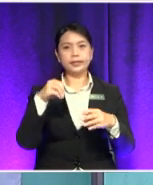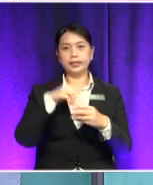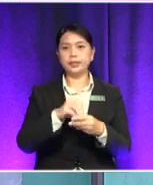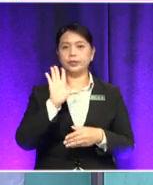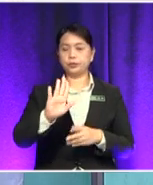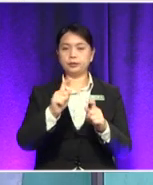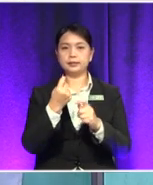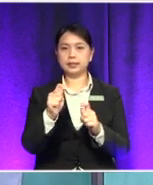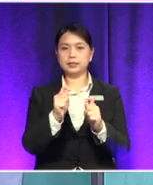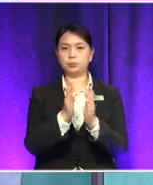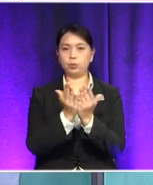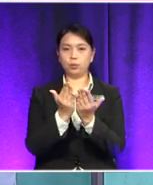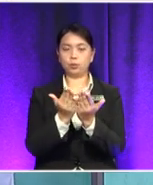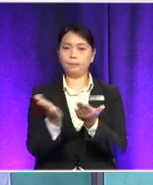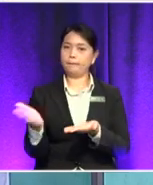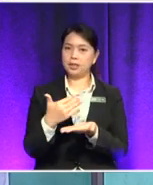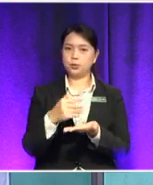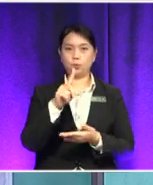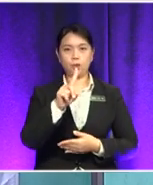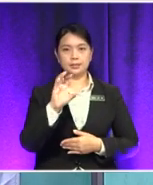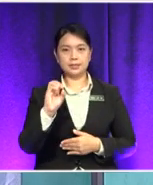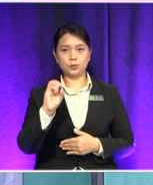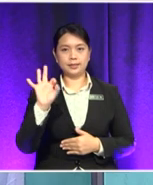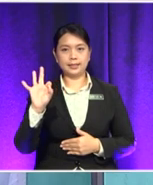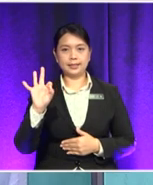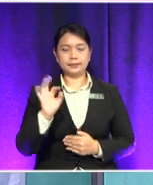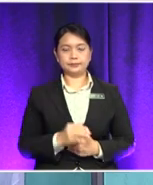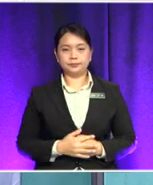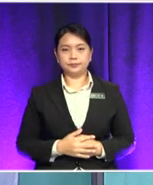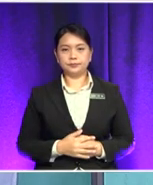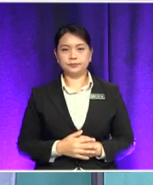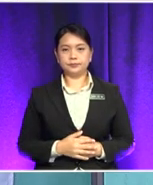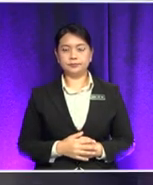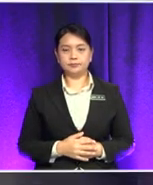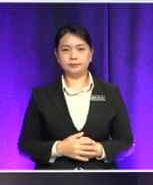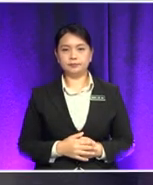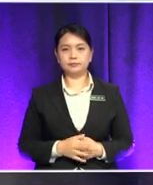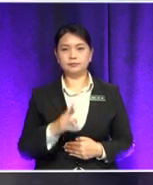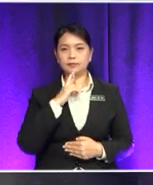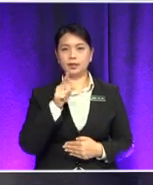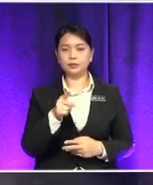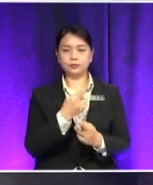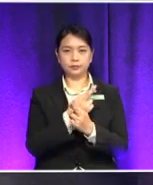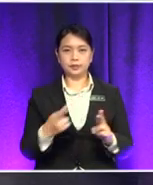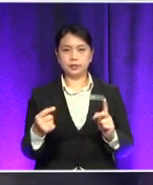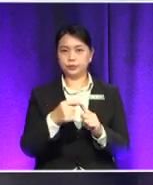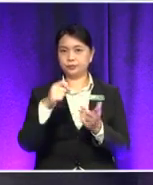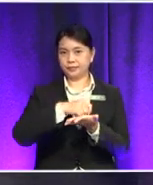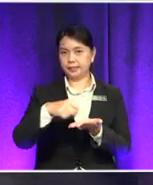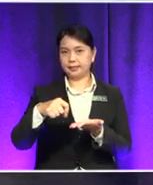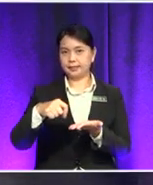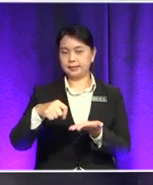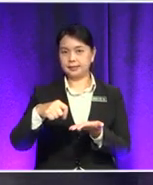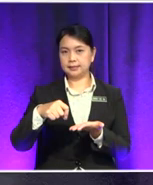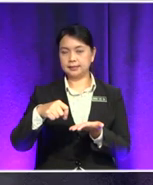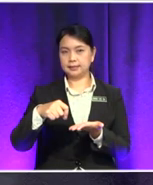so always refer to your textbook. So kids, are you ready to write? Okay, are you ready? Oh, they're